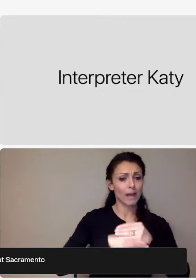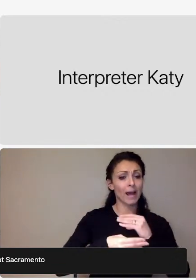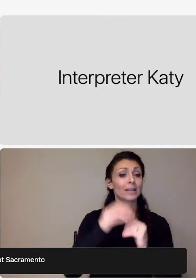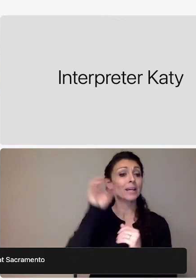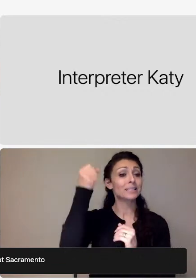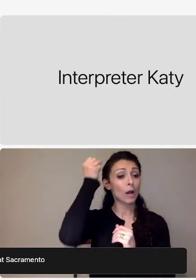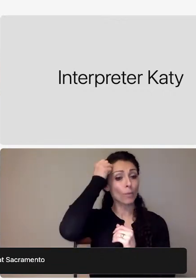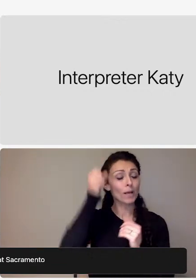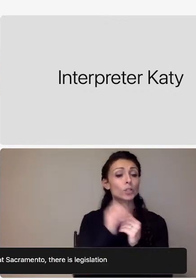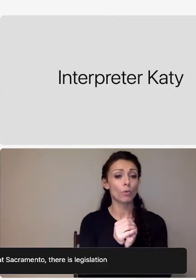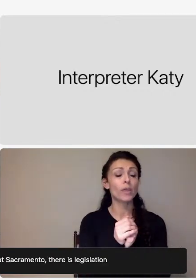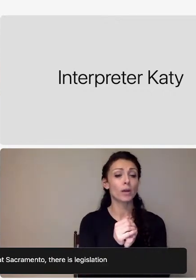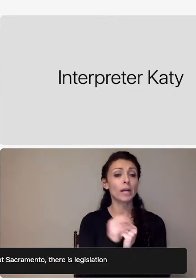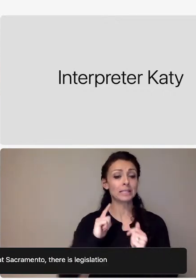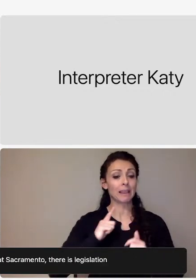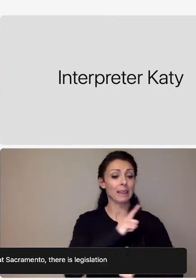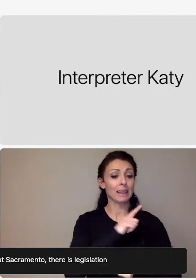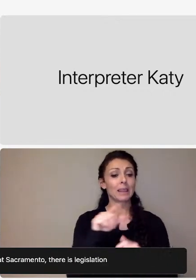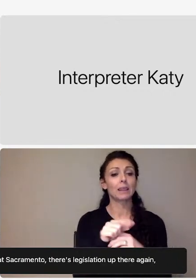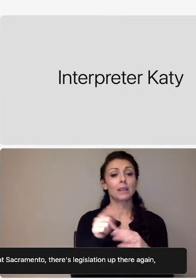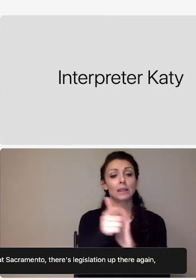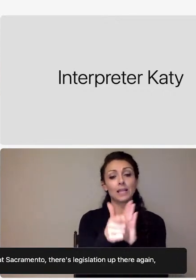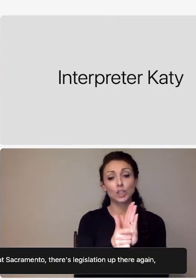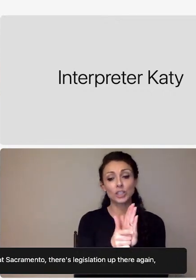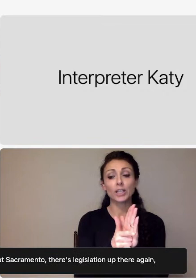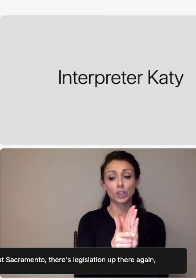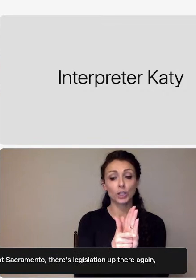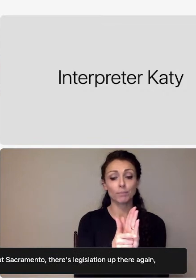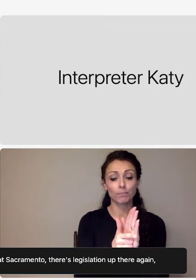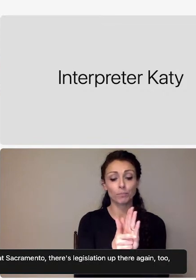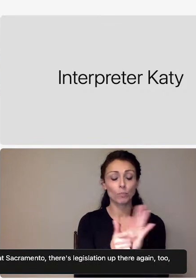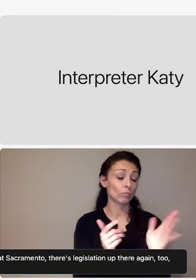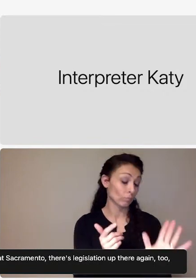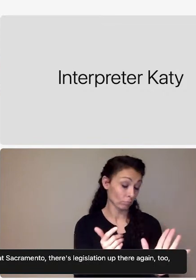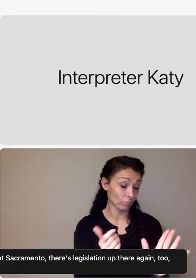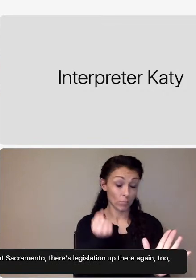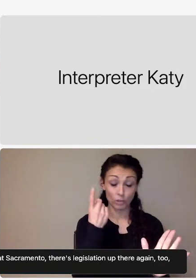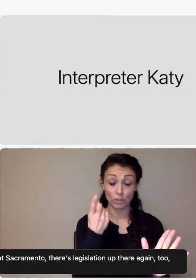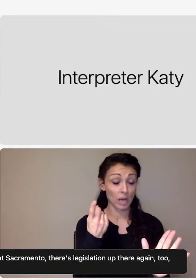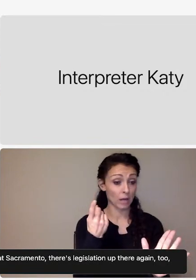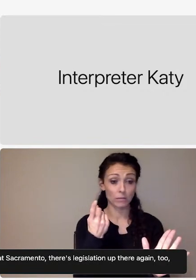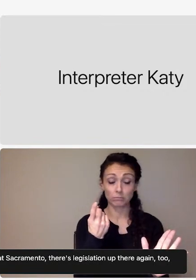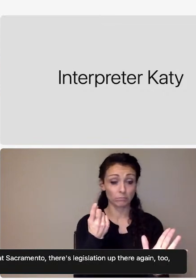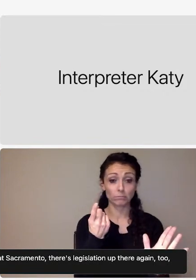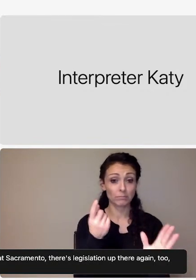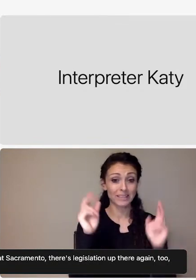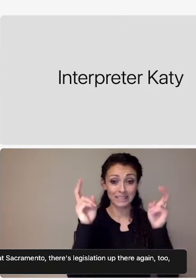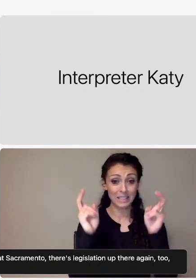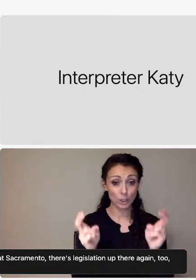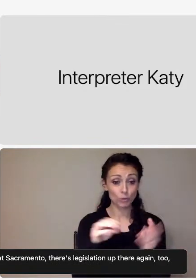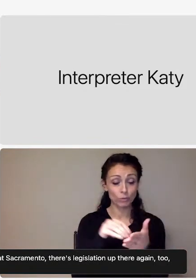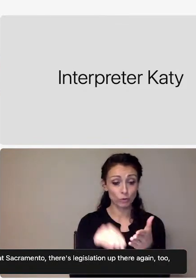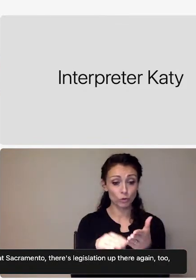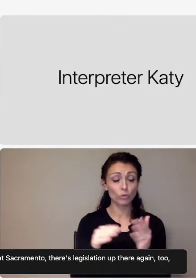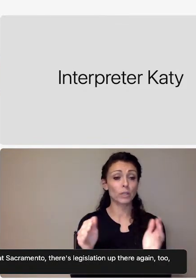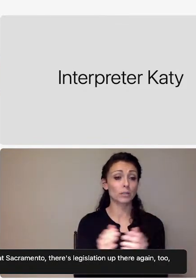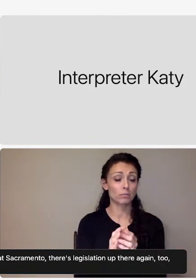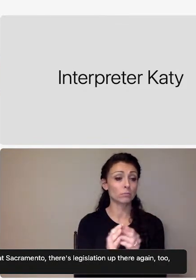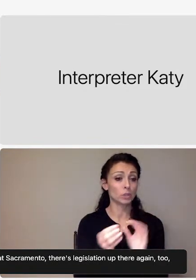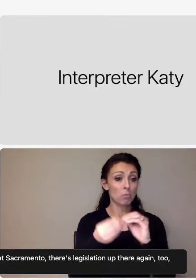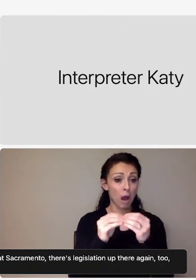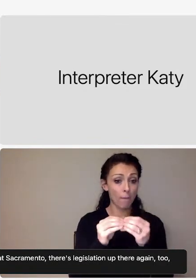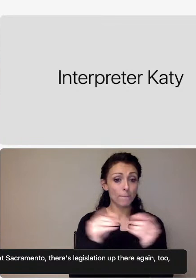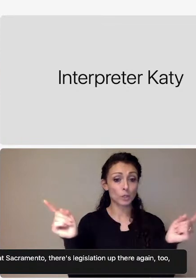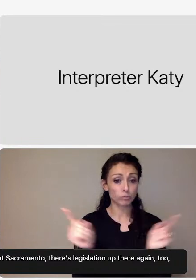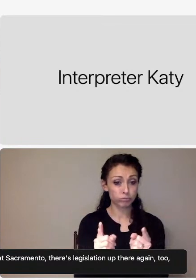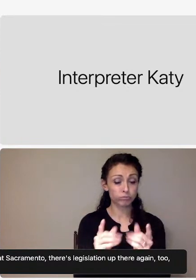legislation up there again to because this is a statewide issue uh in uh the decline enrollment and